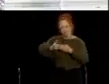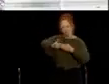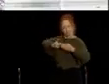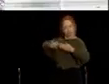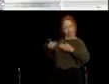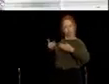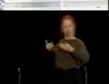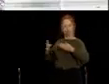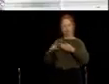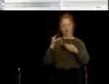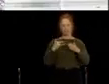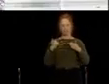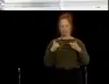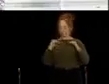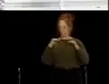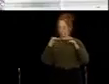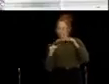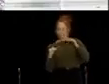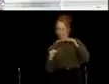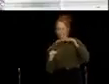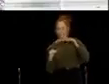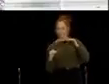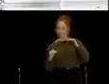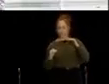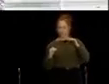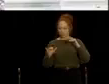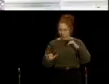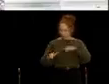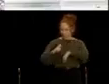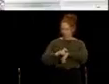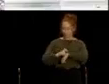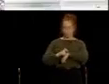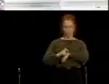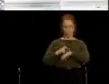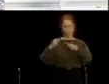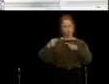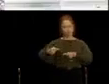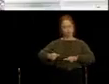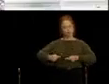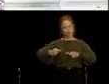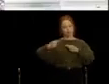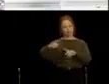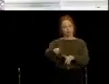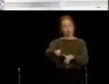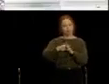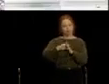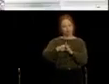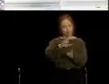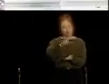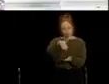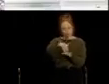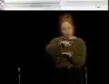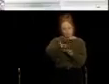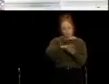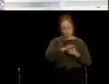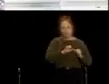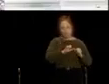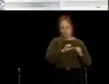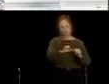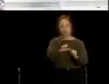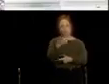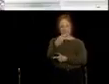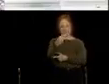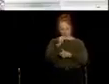So I really grappled with that for the rest of my middle school career, the rest of my high school career, all